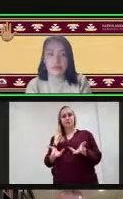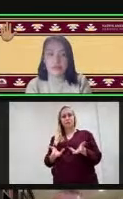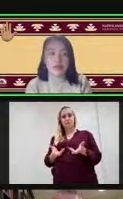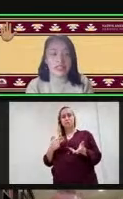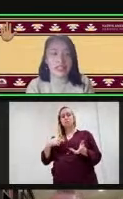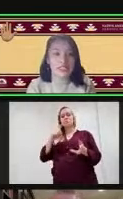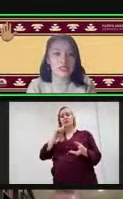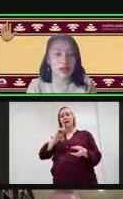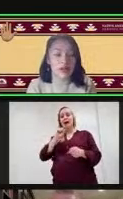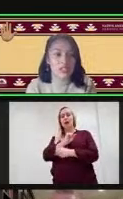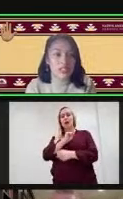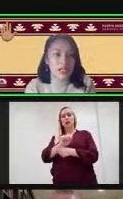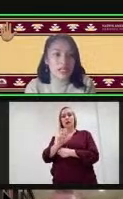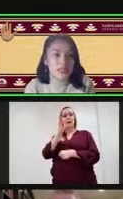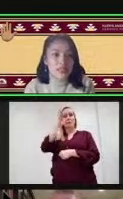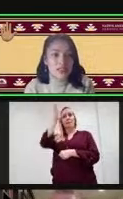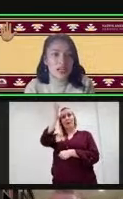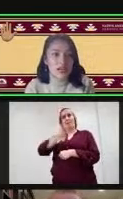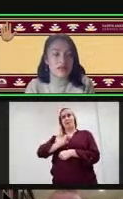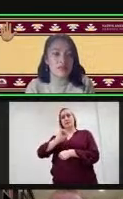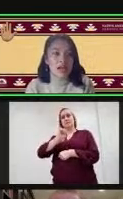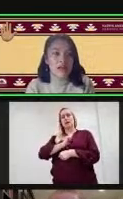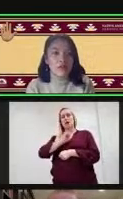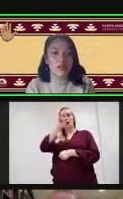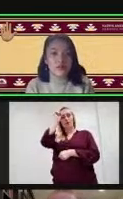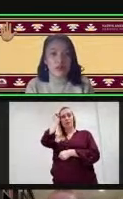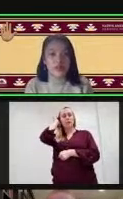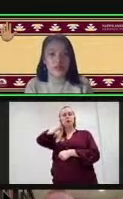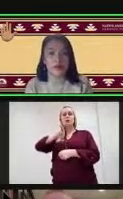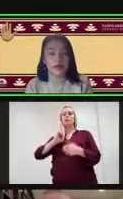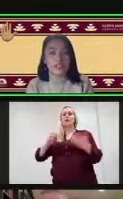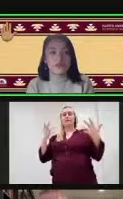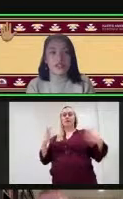absolutely, again, as a parent and having worked